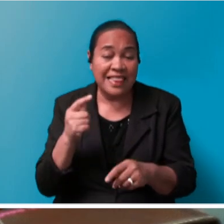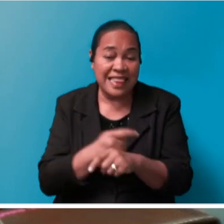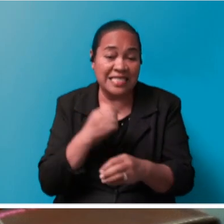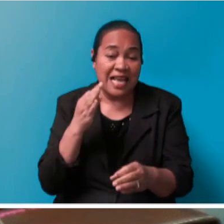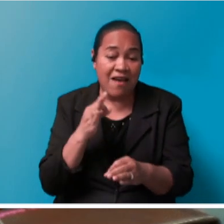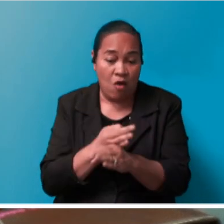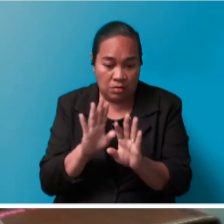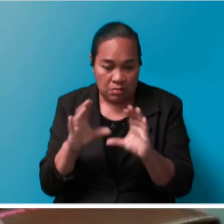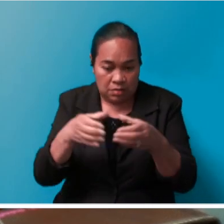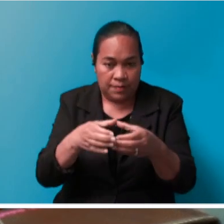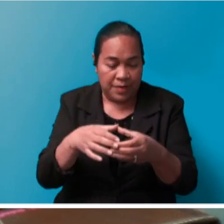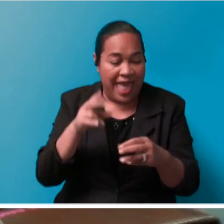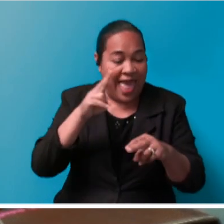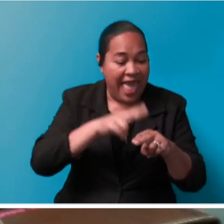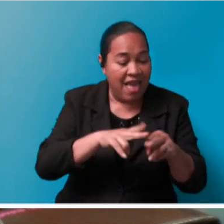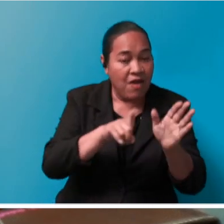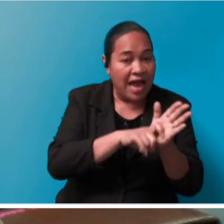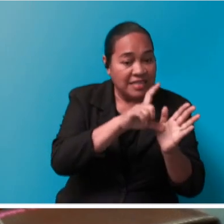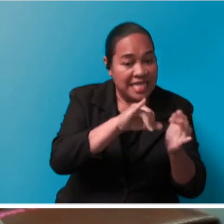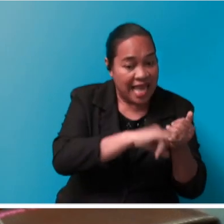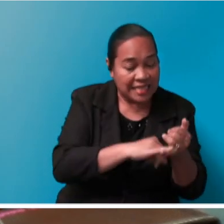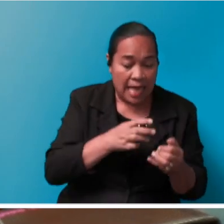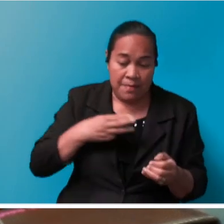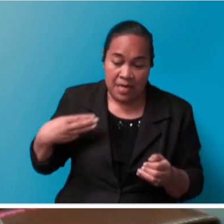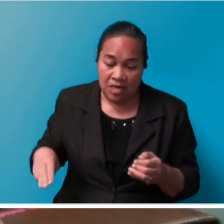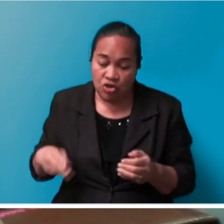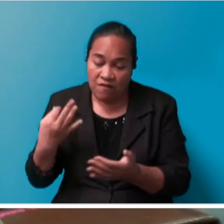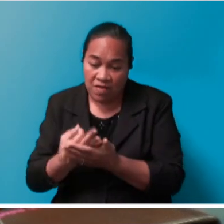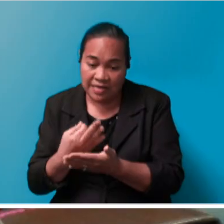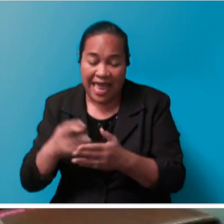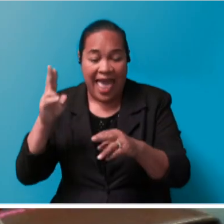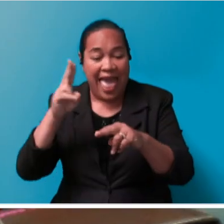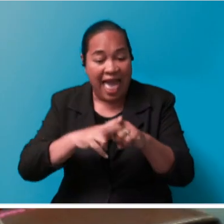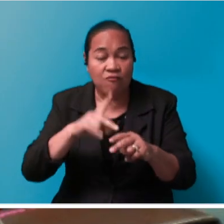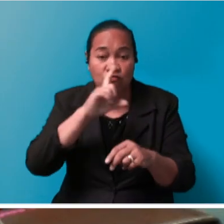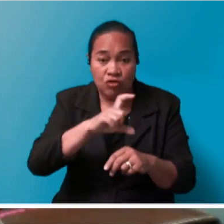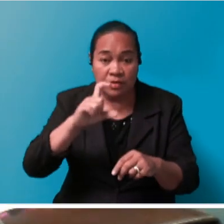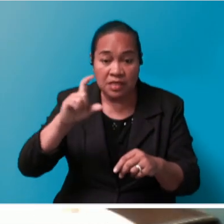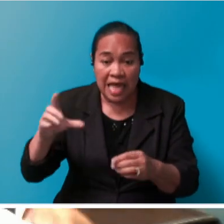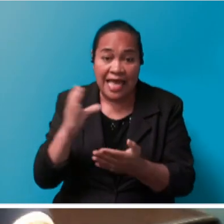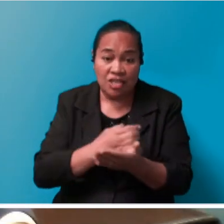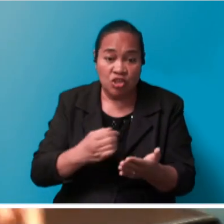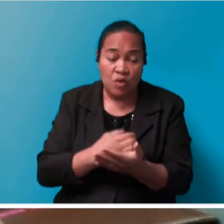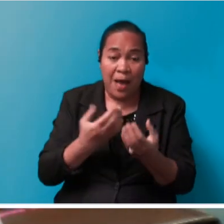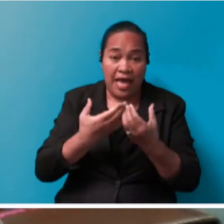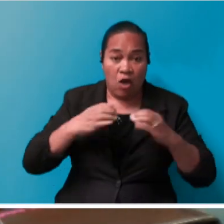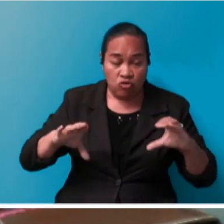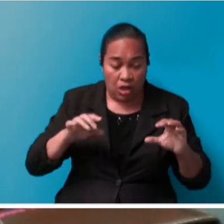between FRCS, Ministry of Finance, FCCC, Consumer Council, to ensure that